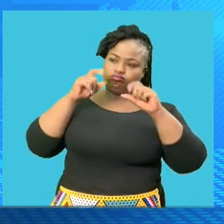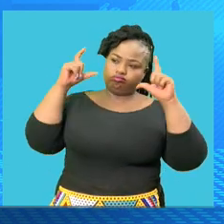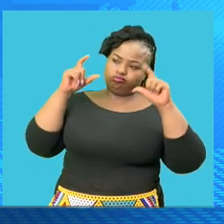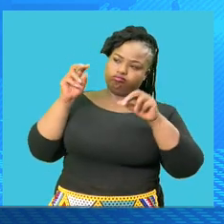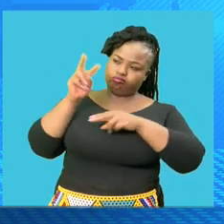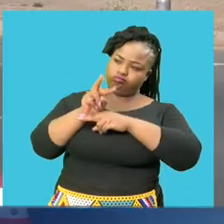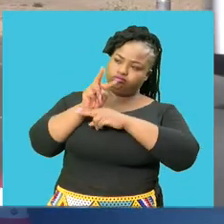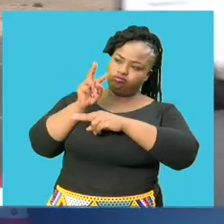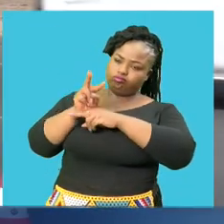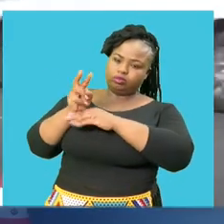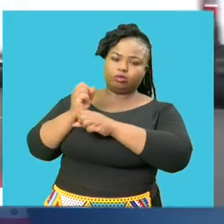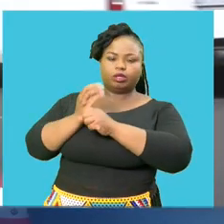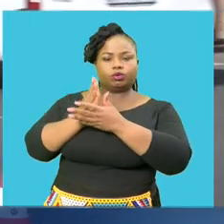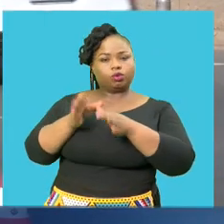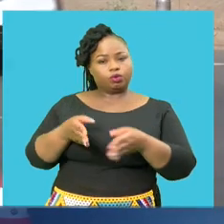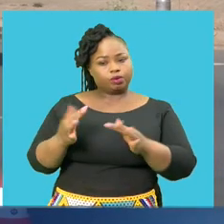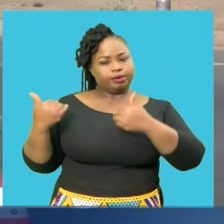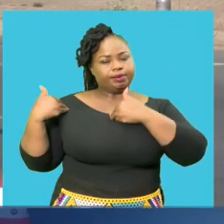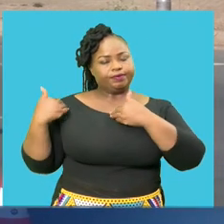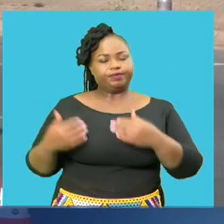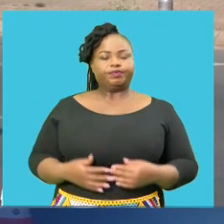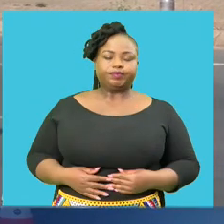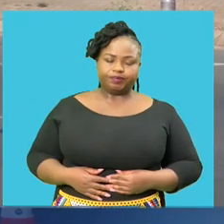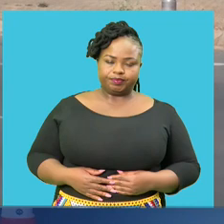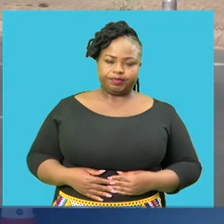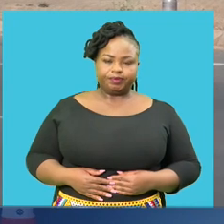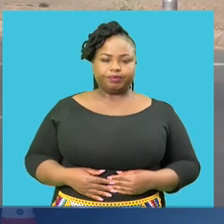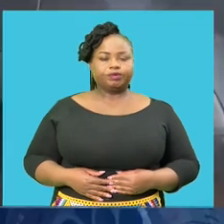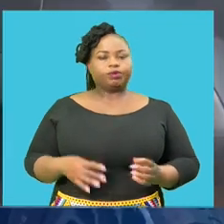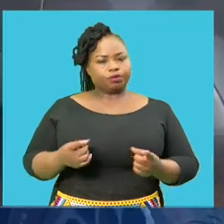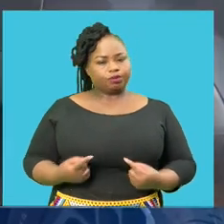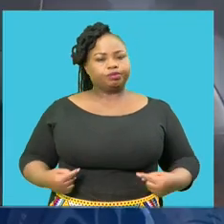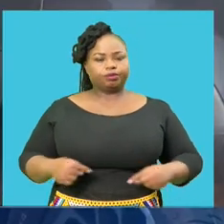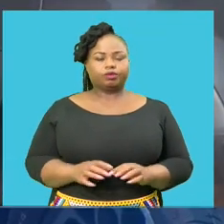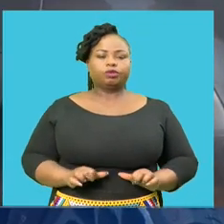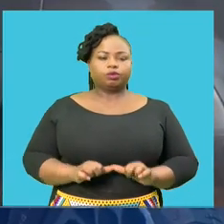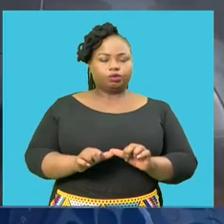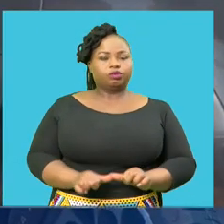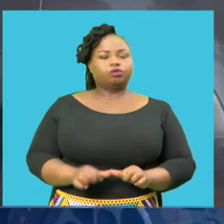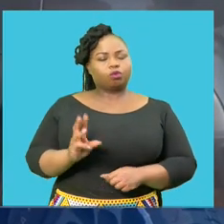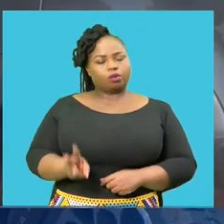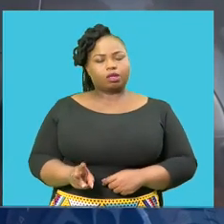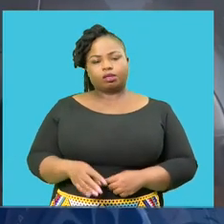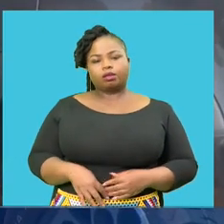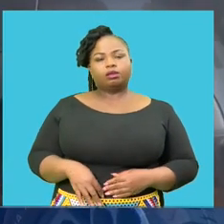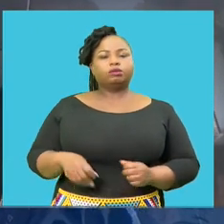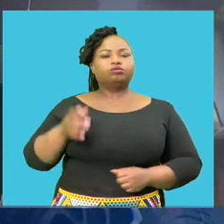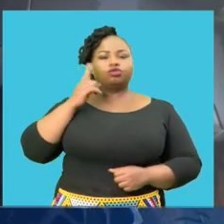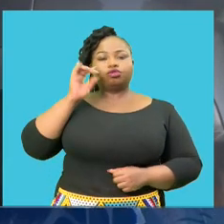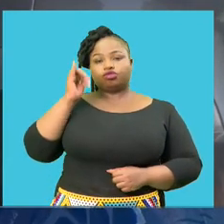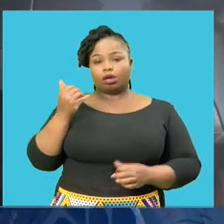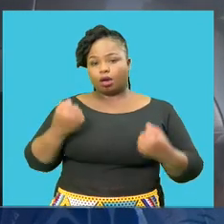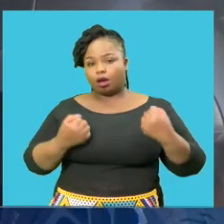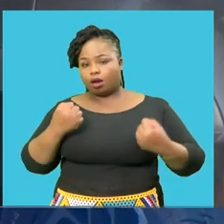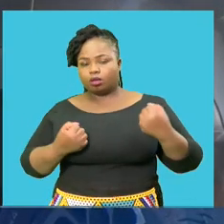to ensure safety on the road in our communities we will continue to conduct law enforcement operations to